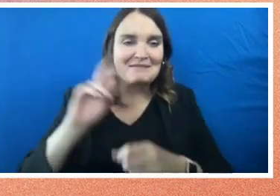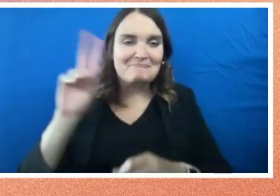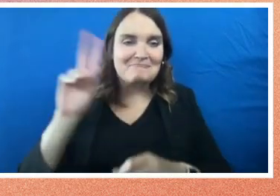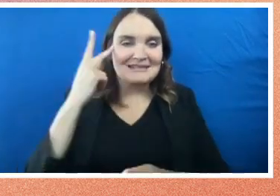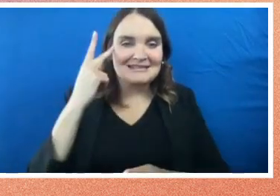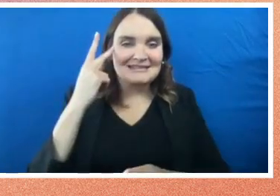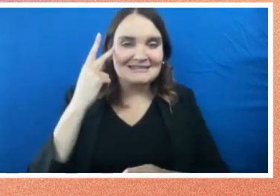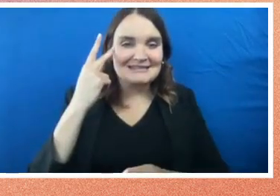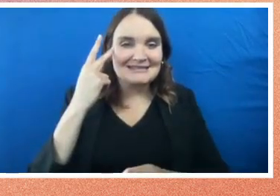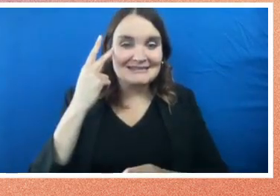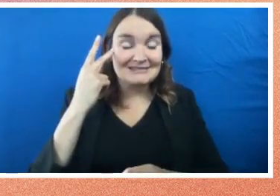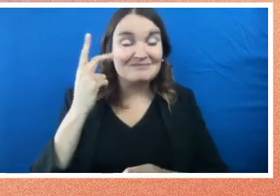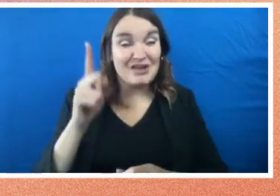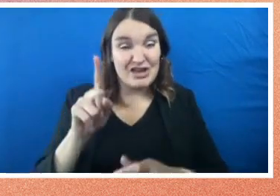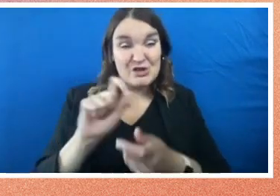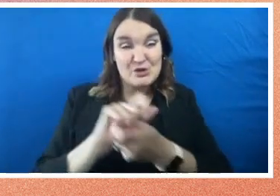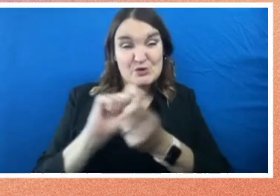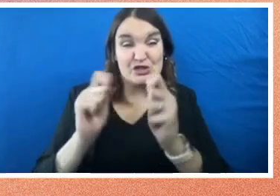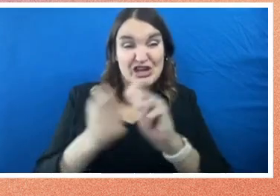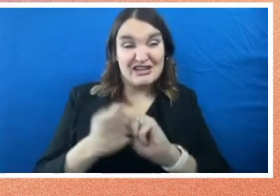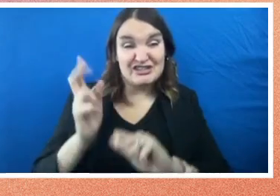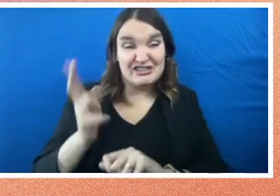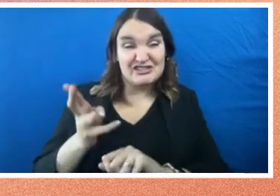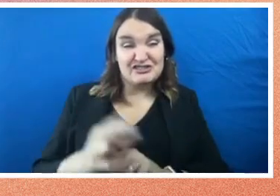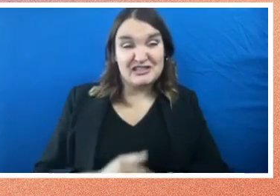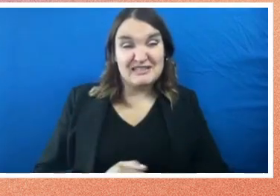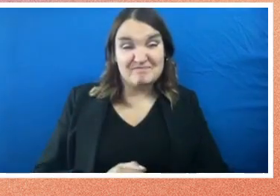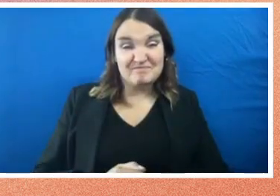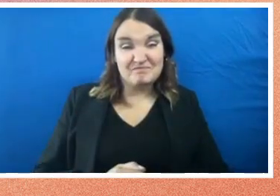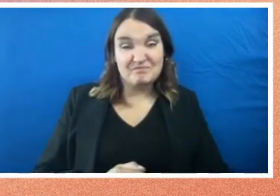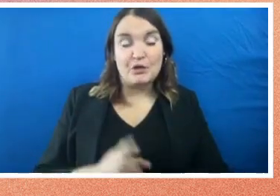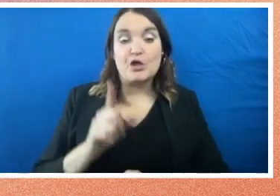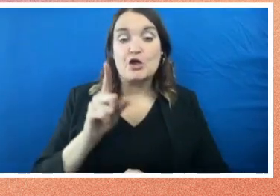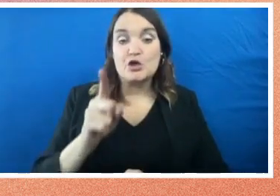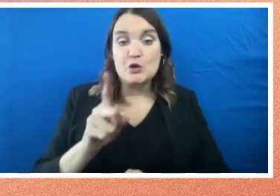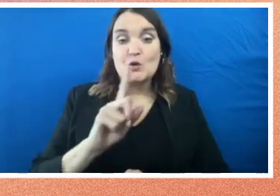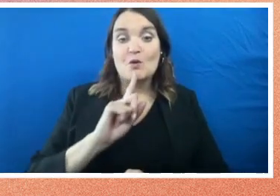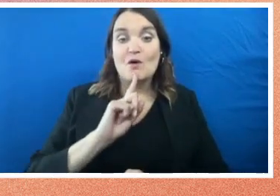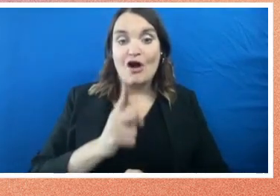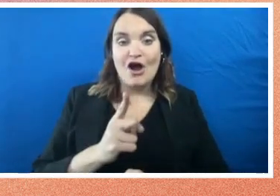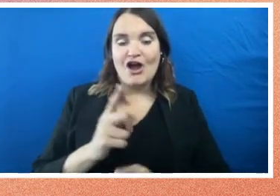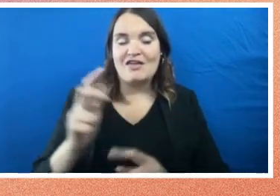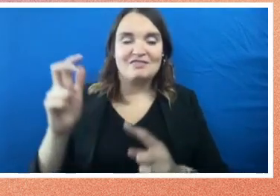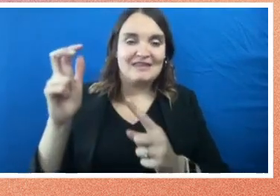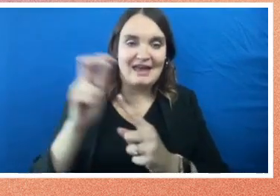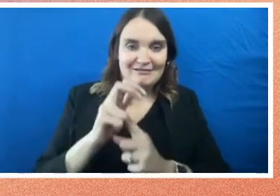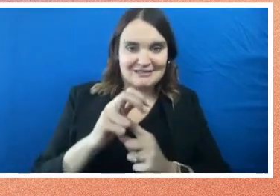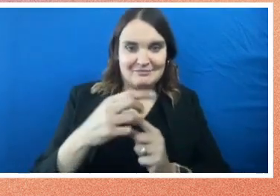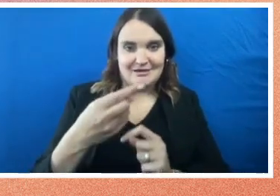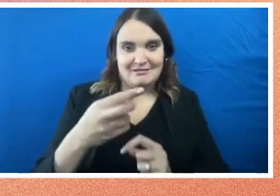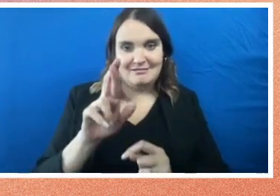you changed the course of history. You are the ultimate groundbreaker.